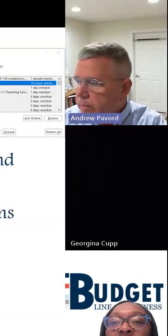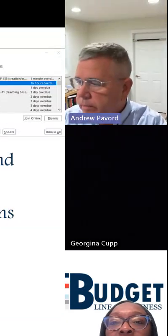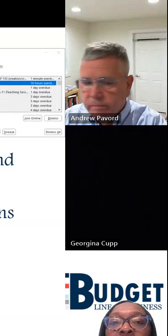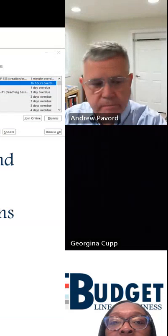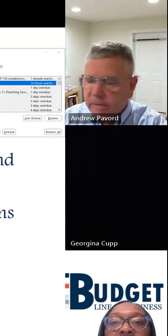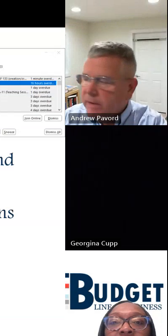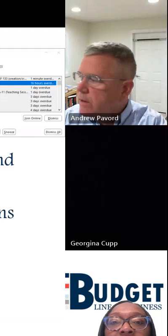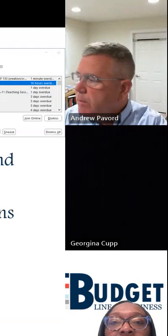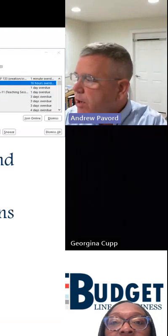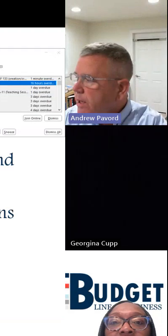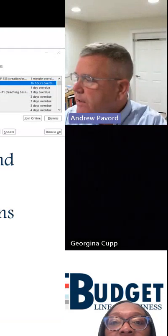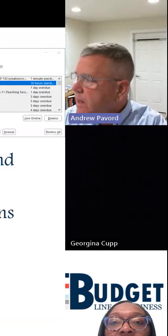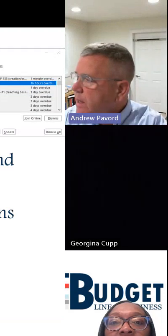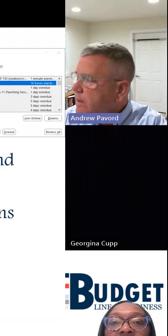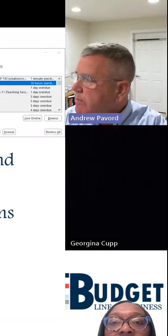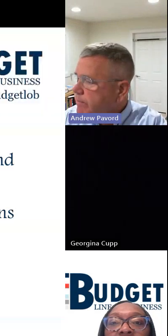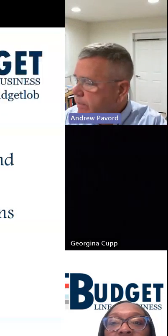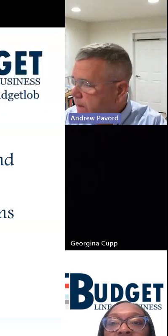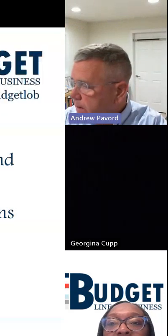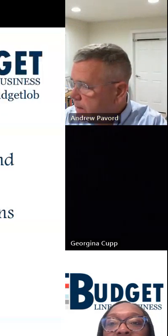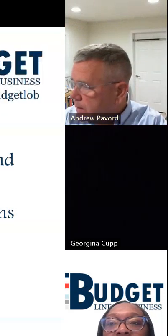All you, Andy. Morning.